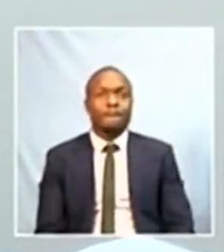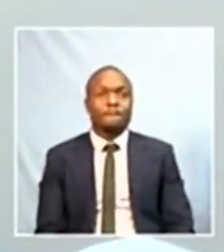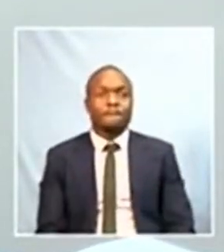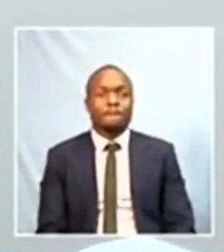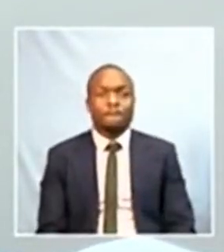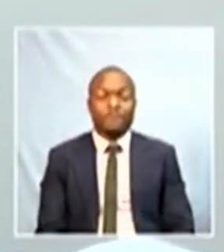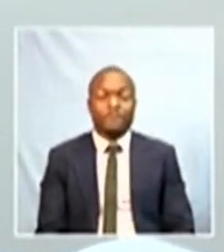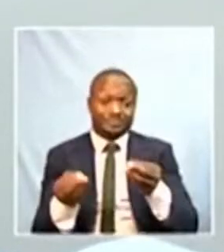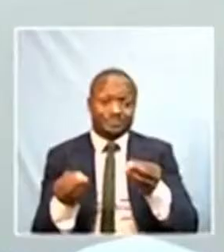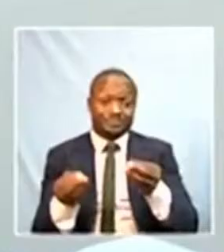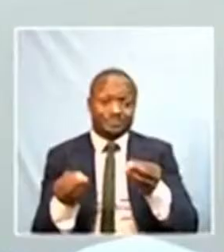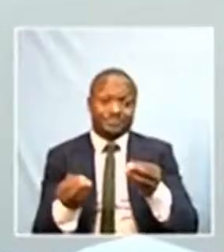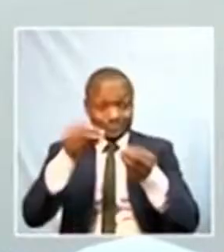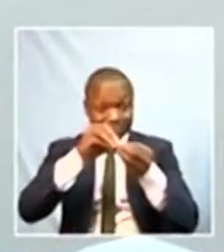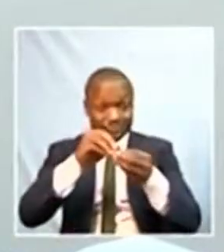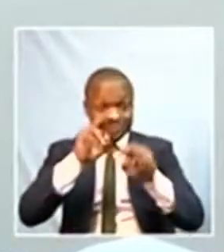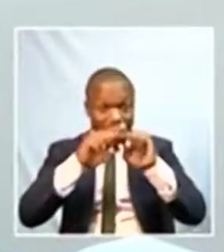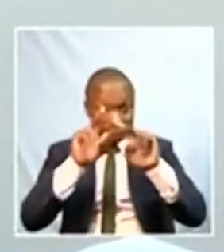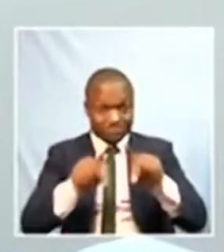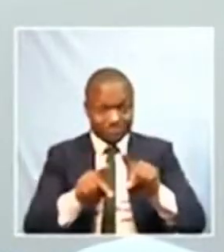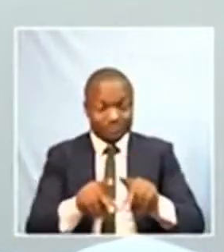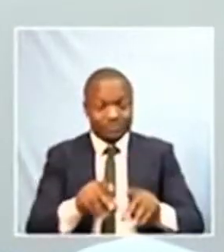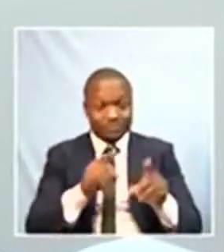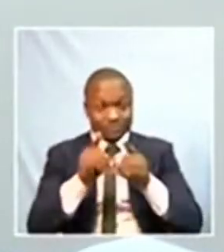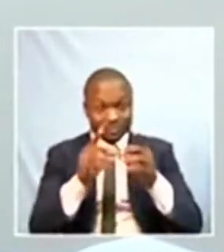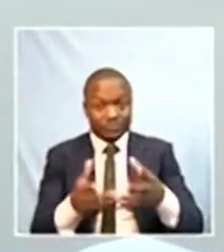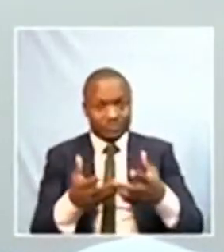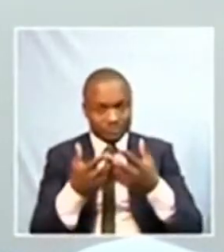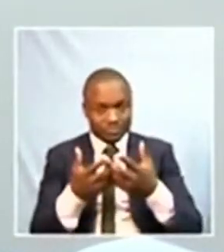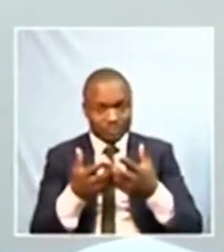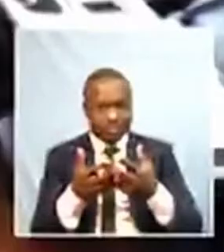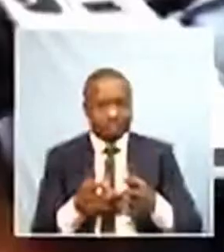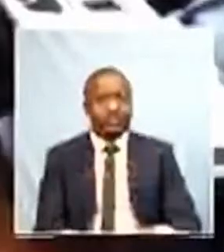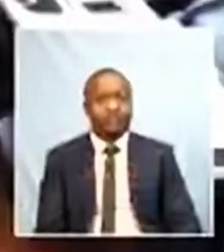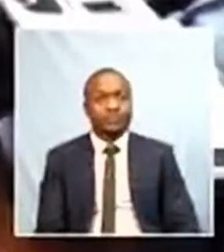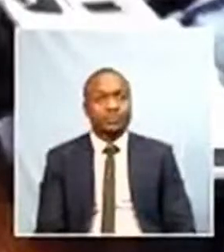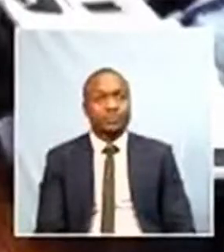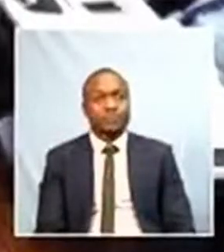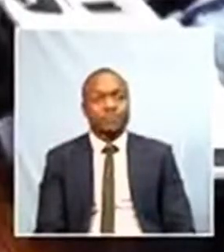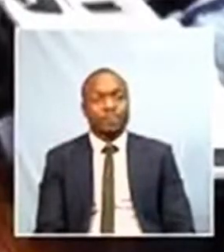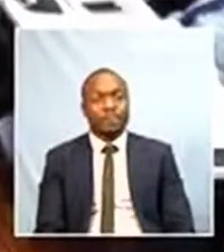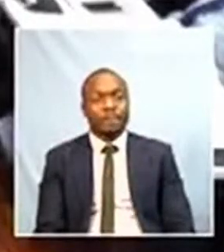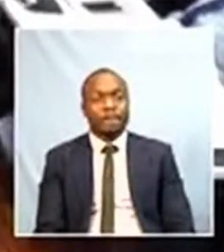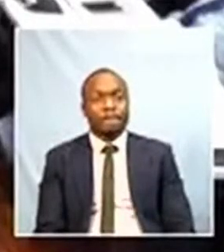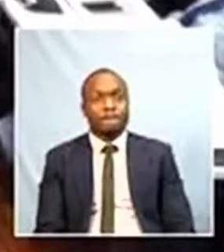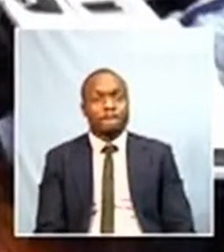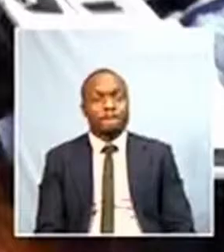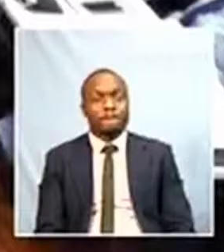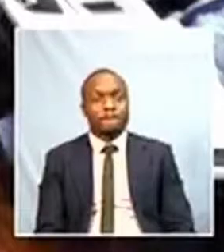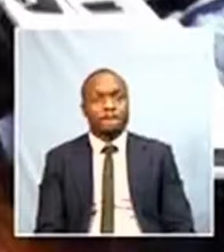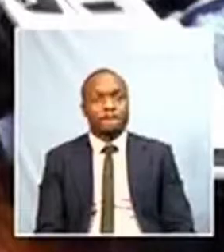Yes, just follow up, Chairperson. Director Engineering, your